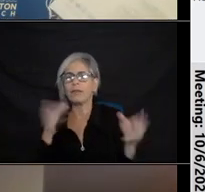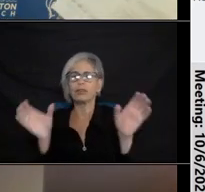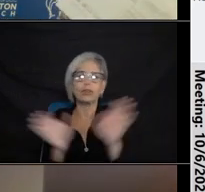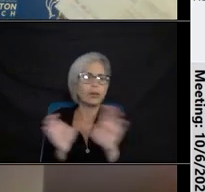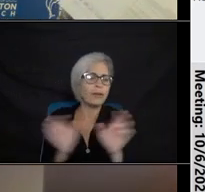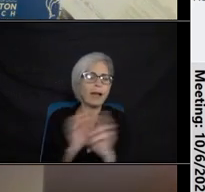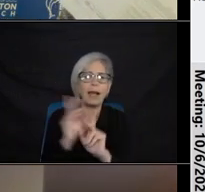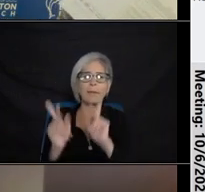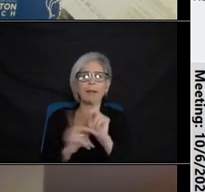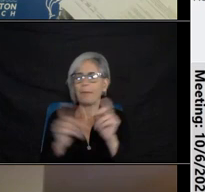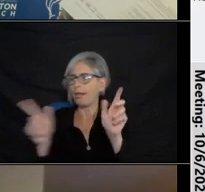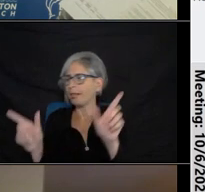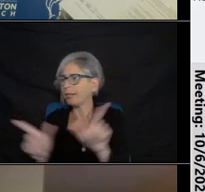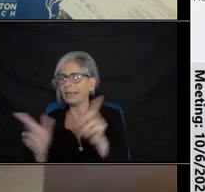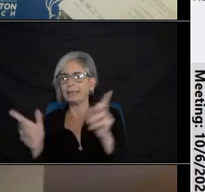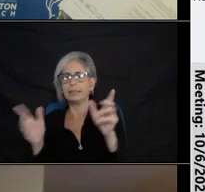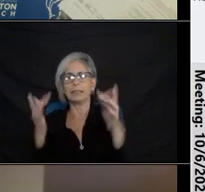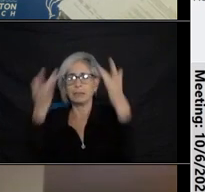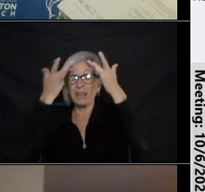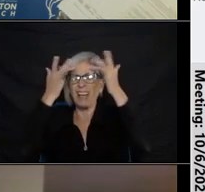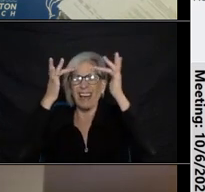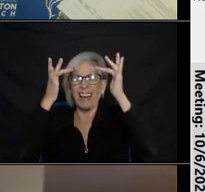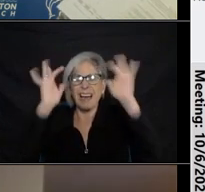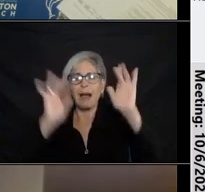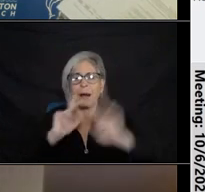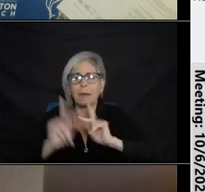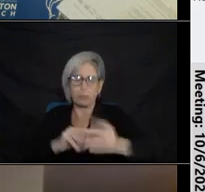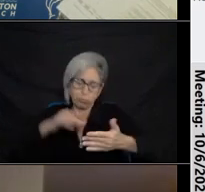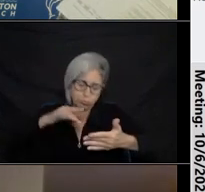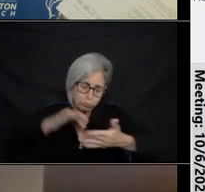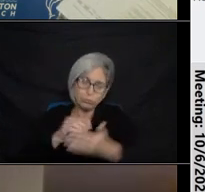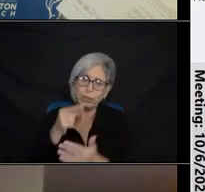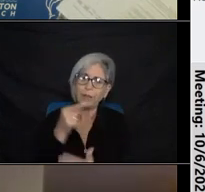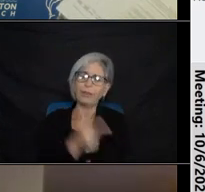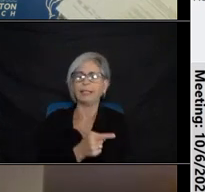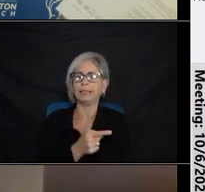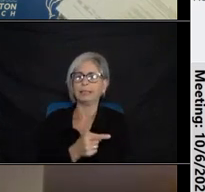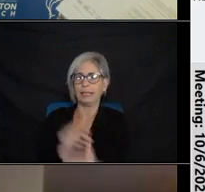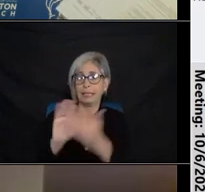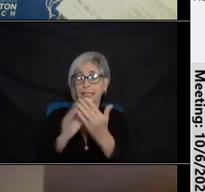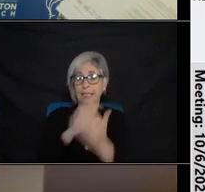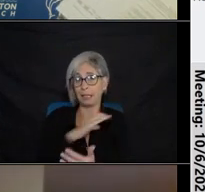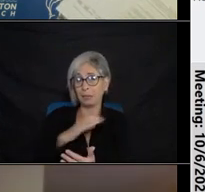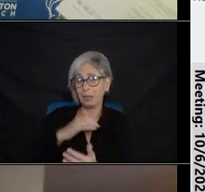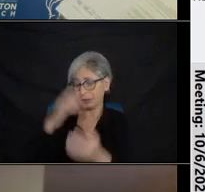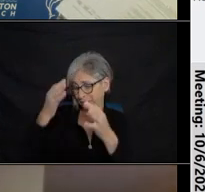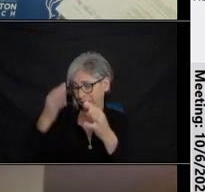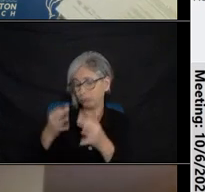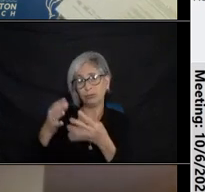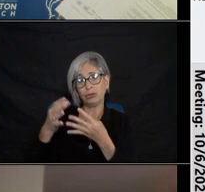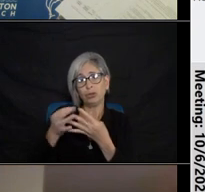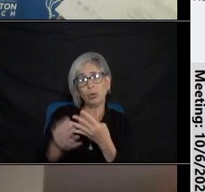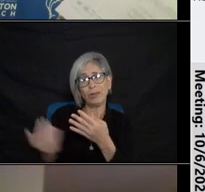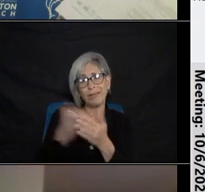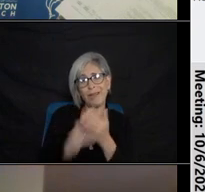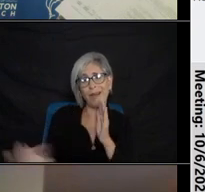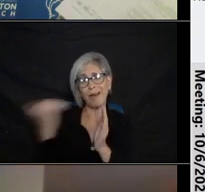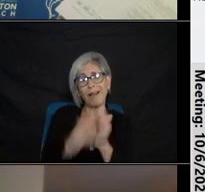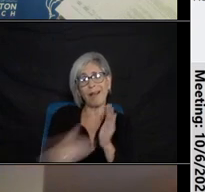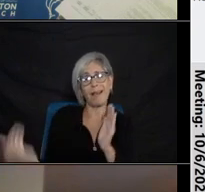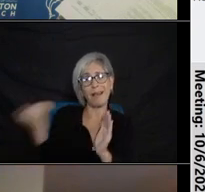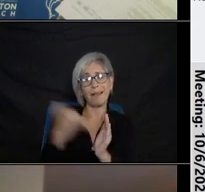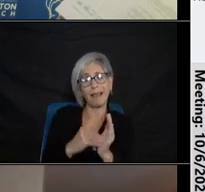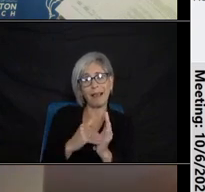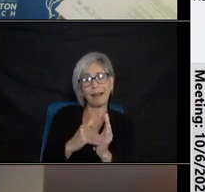a lot of licensed, very smart people that have studied this. The city commission has chosen time and time again